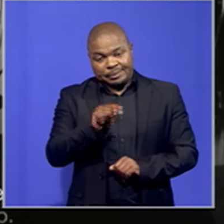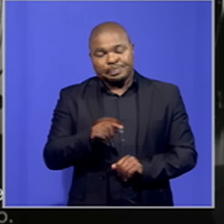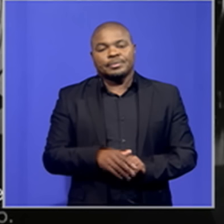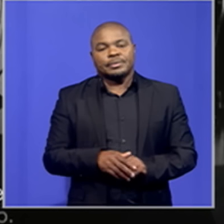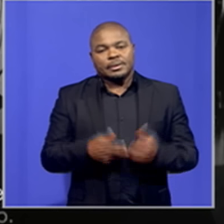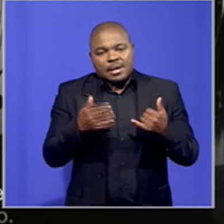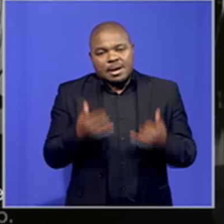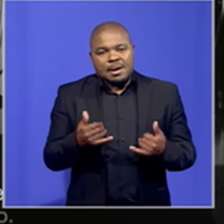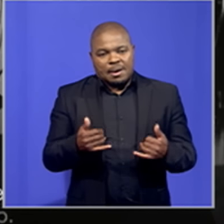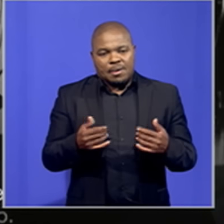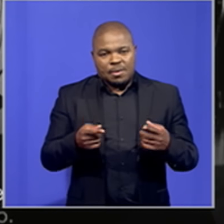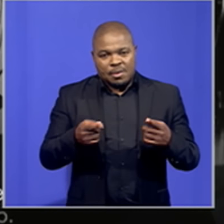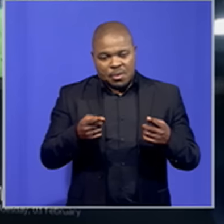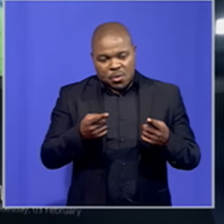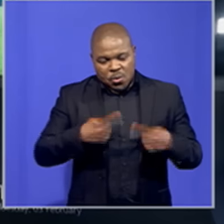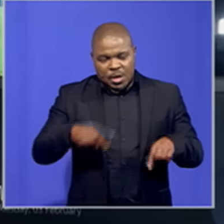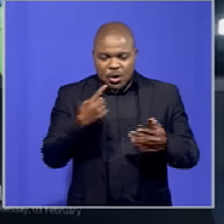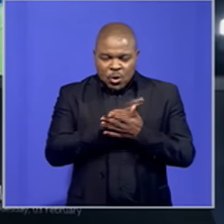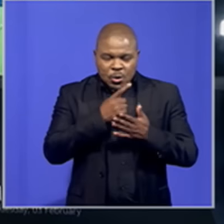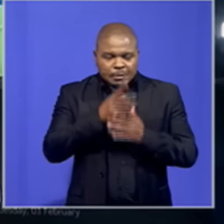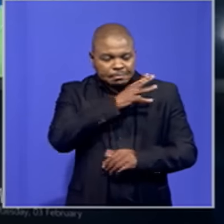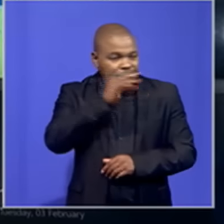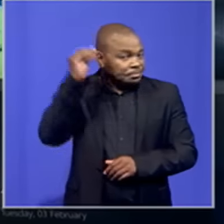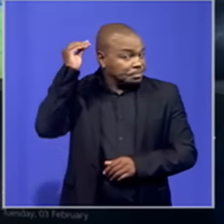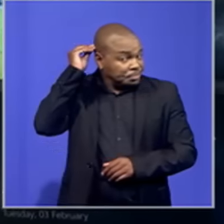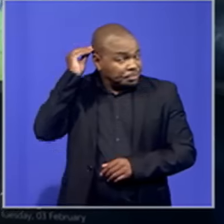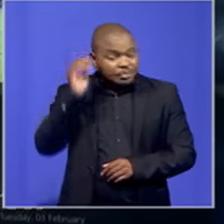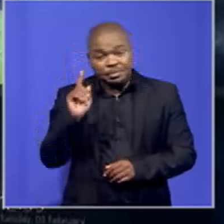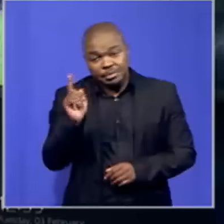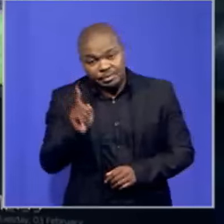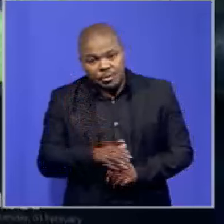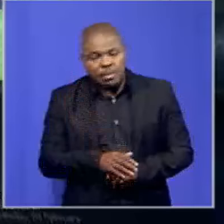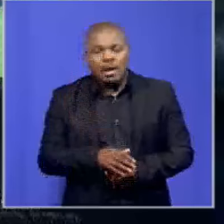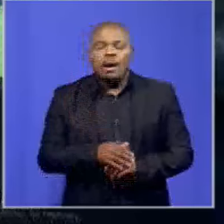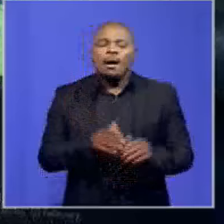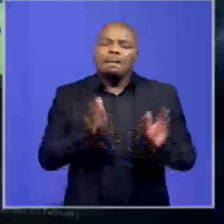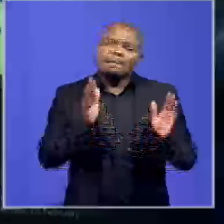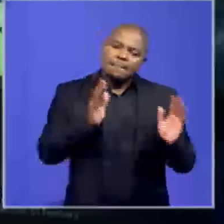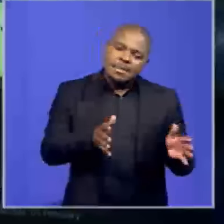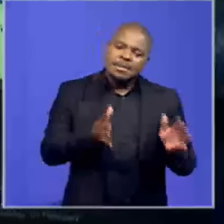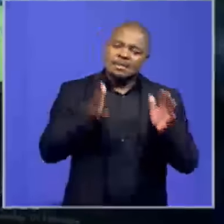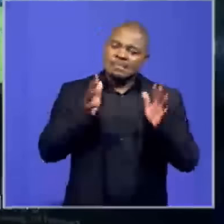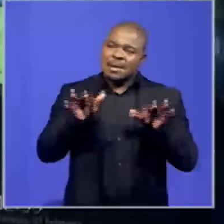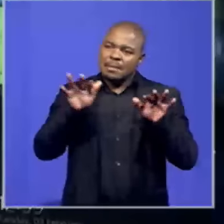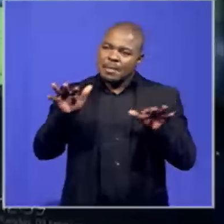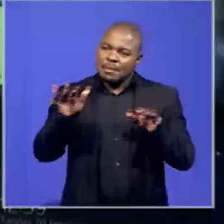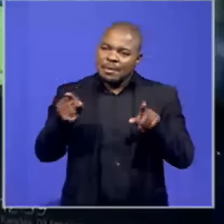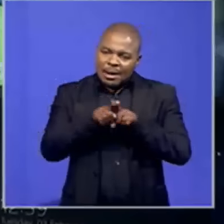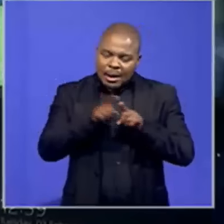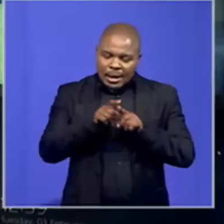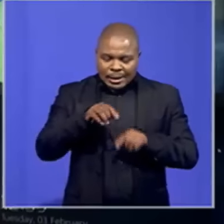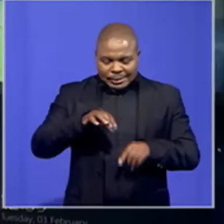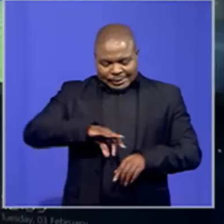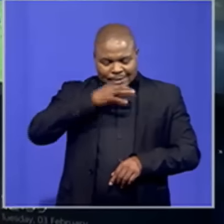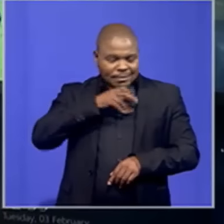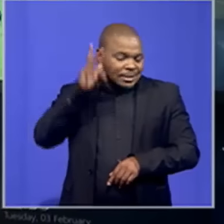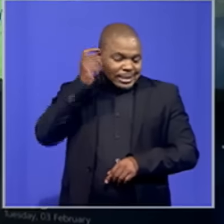re phelang re se tlhokomela thata ke gore bua le motho o ikutlwa gore wa